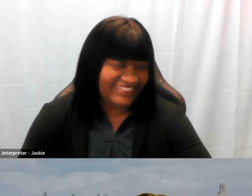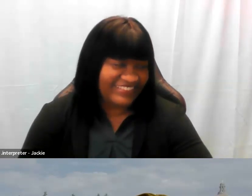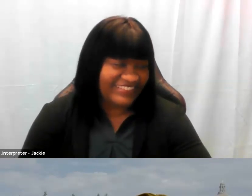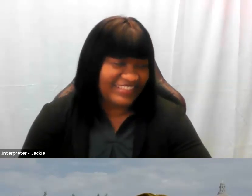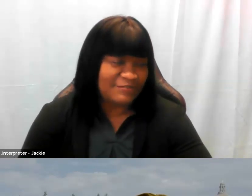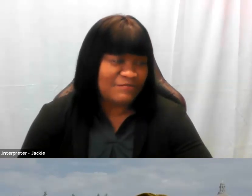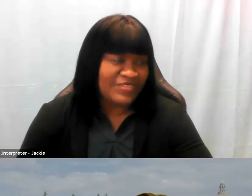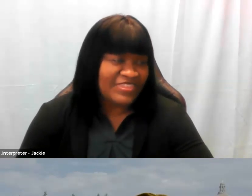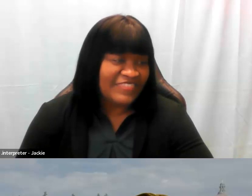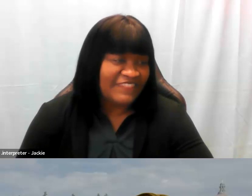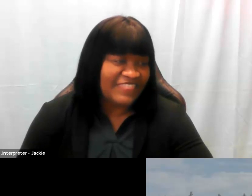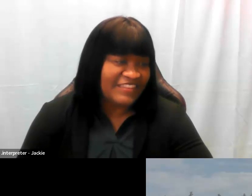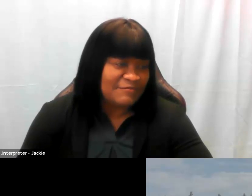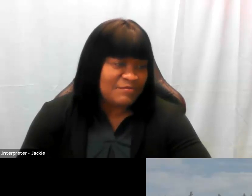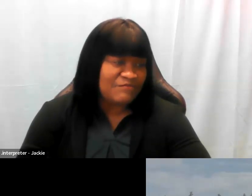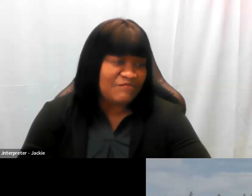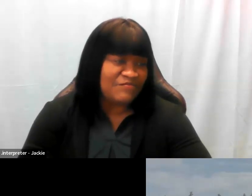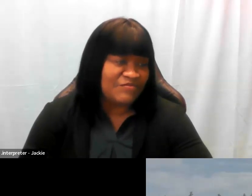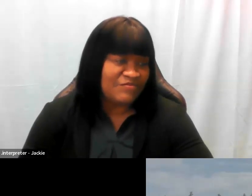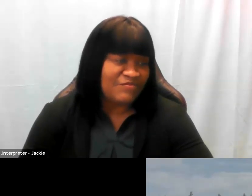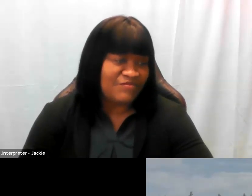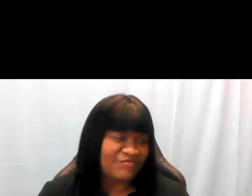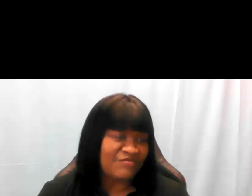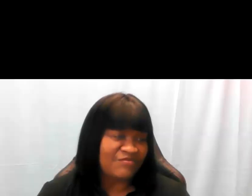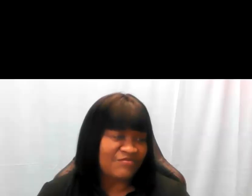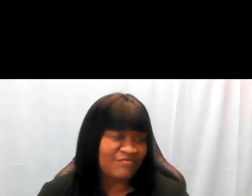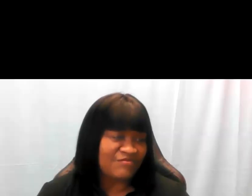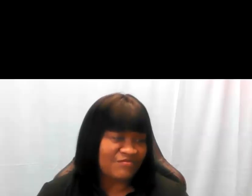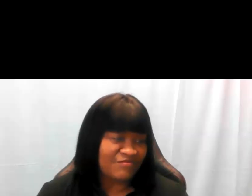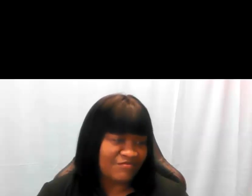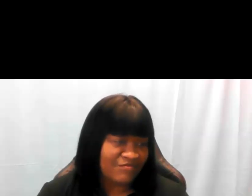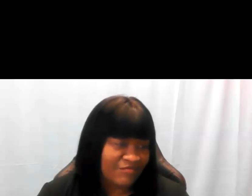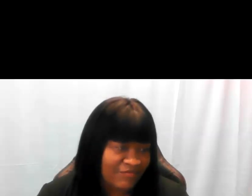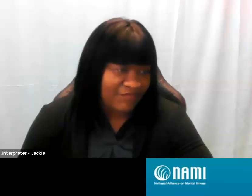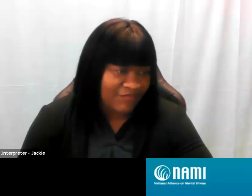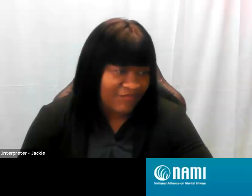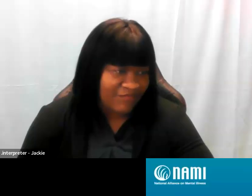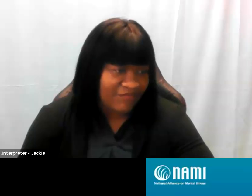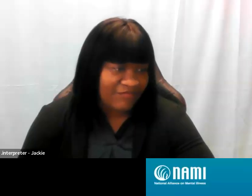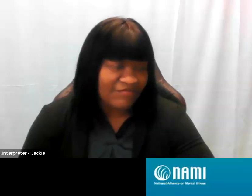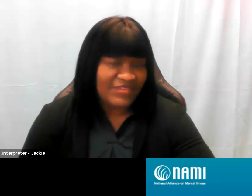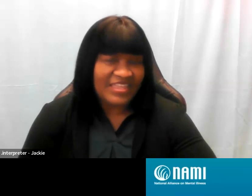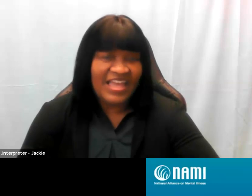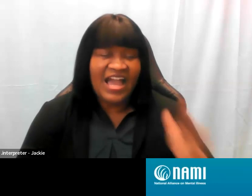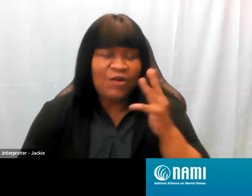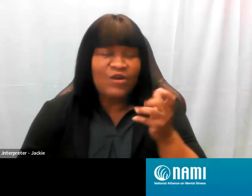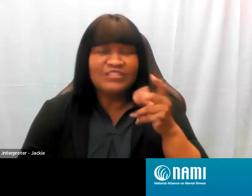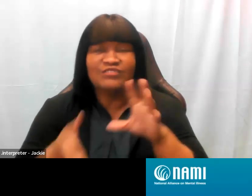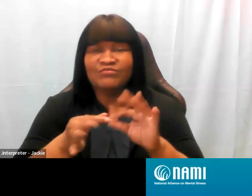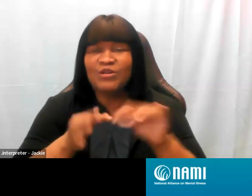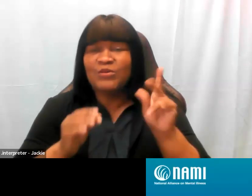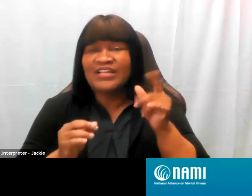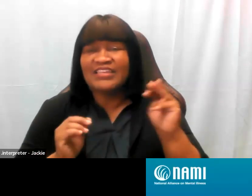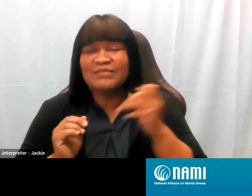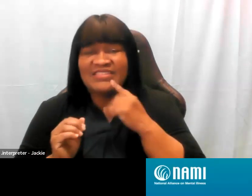First of all, I want to echo what Kim mentioned about there seems to be a lack of reflection on the discussion